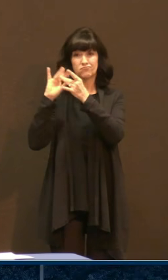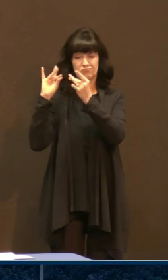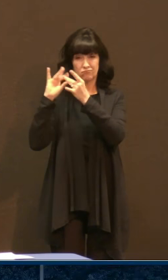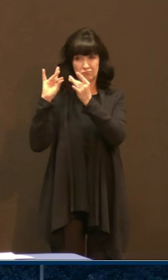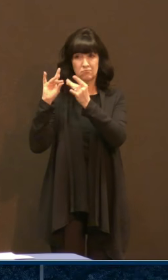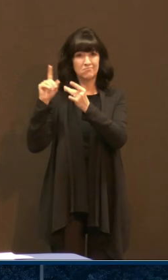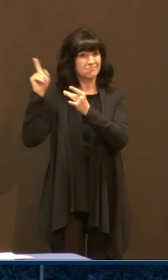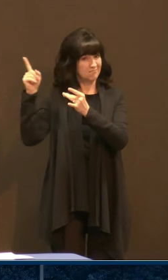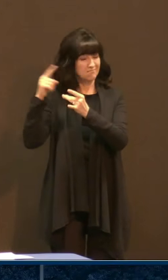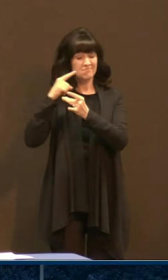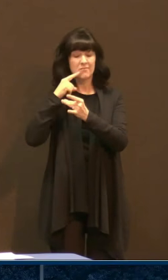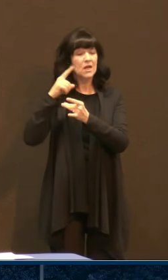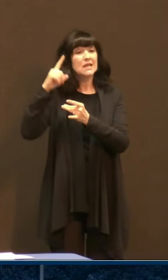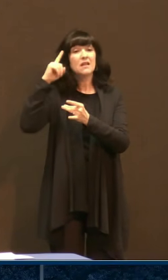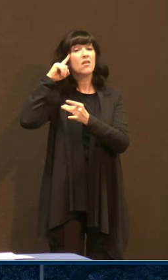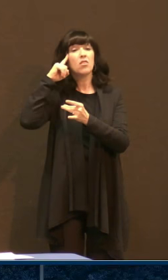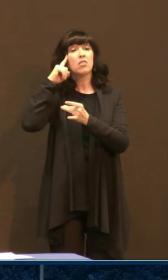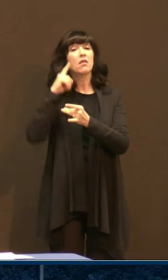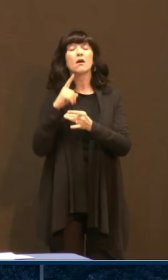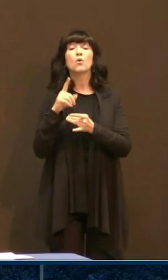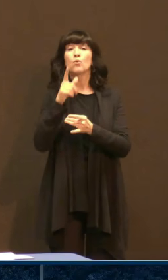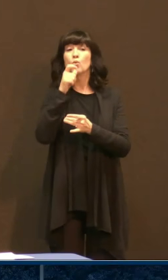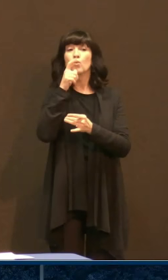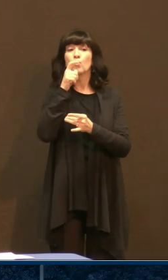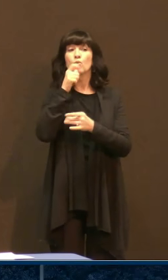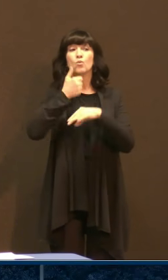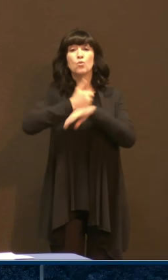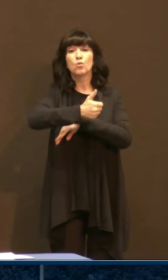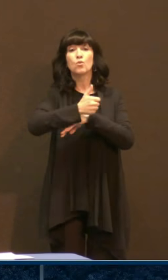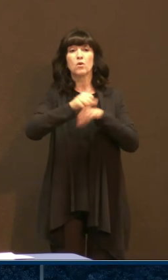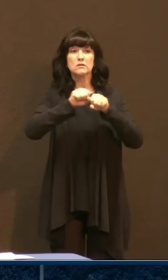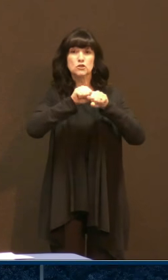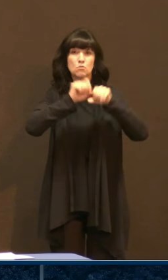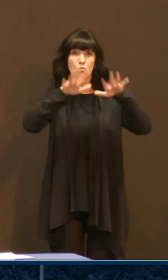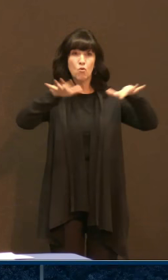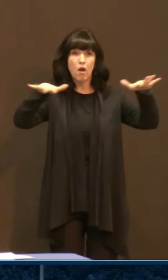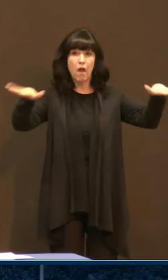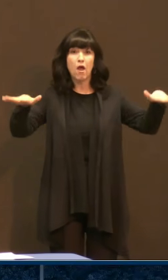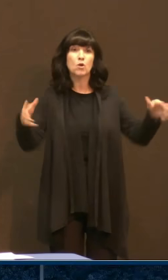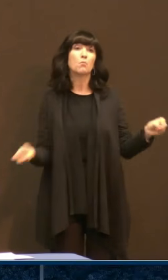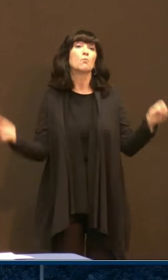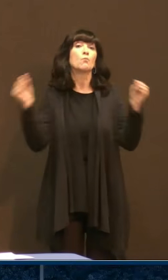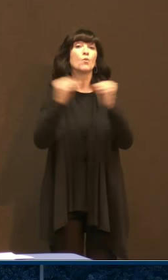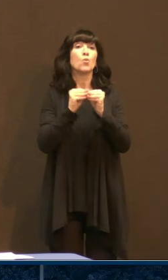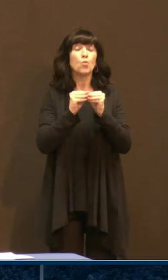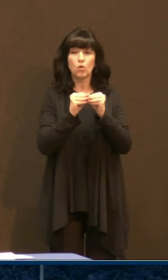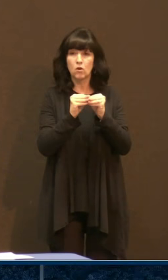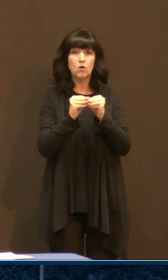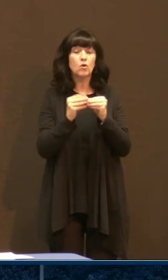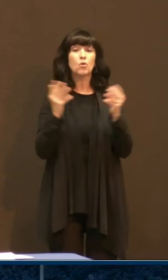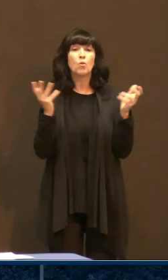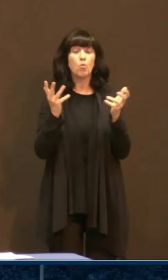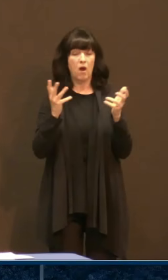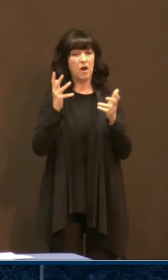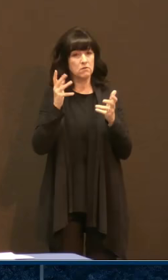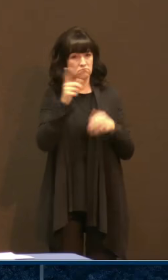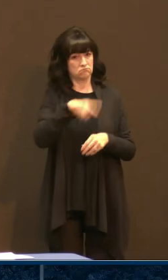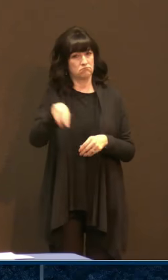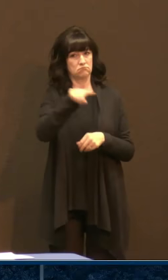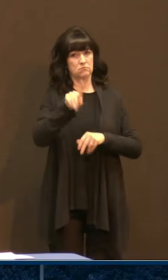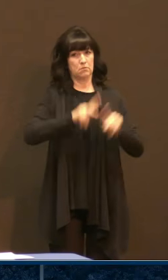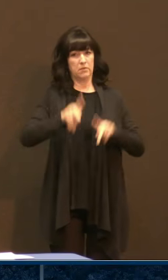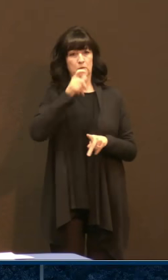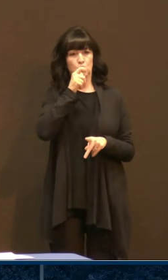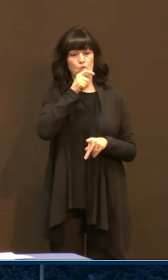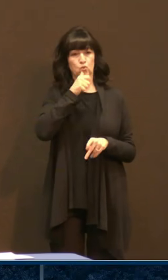this infection, which is not something, again, any of us expected, but it also is why face coverings